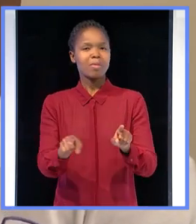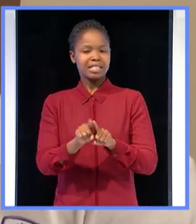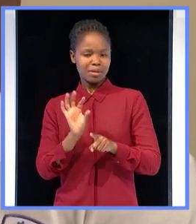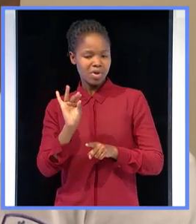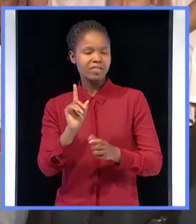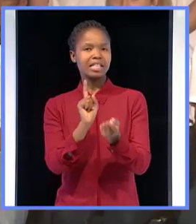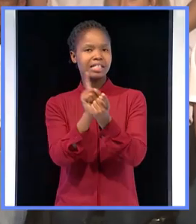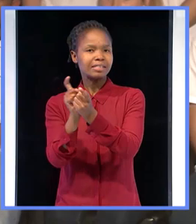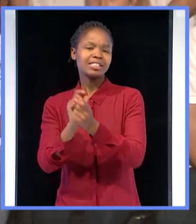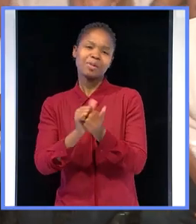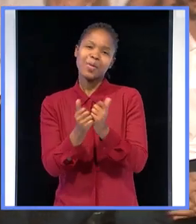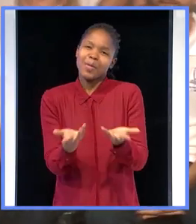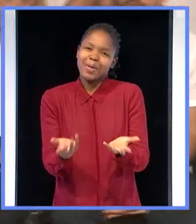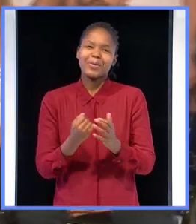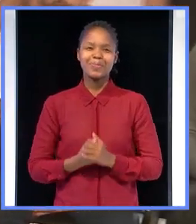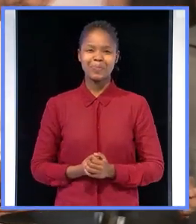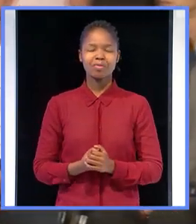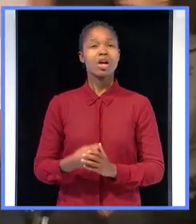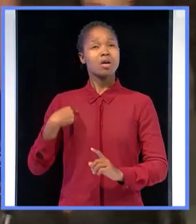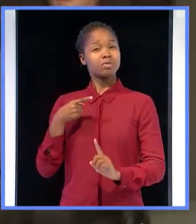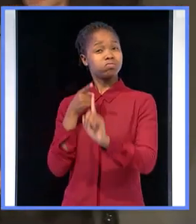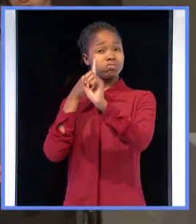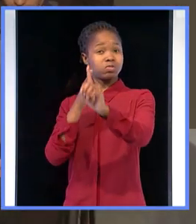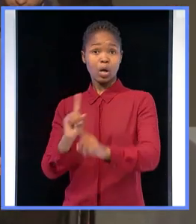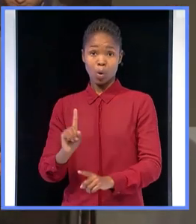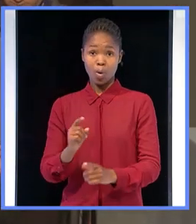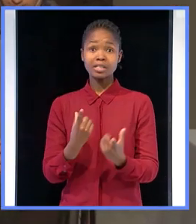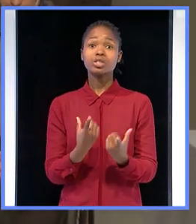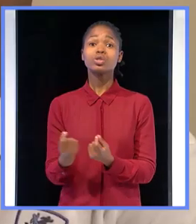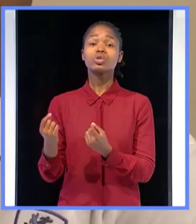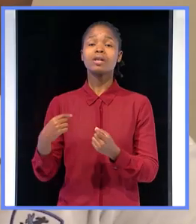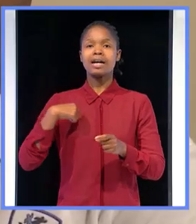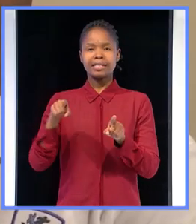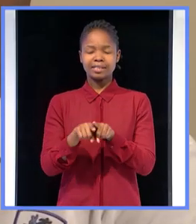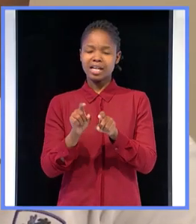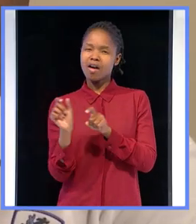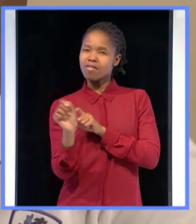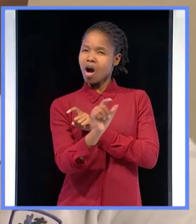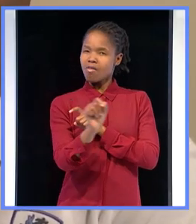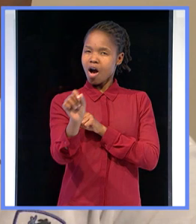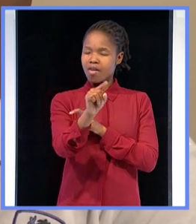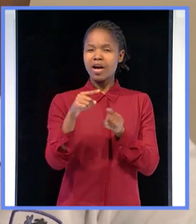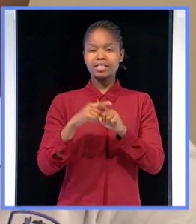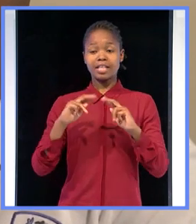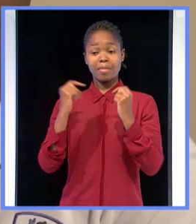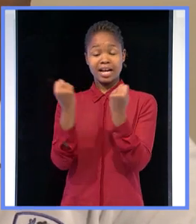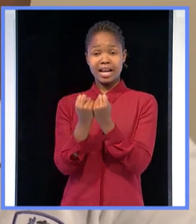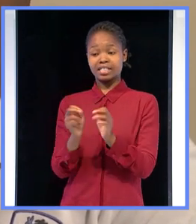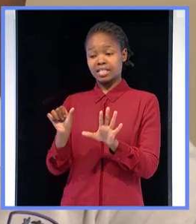every day, you know. And yeah, my goals actually is my distance now so far at nationals